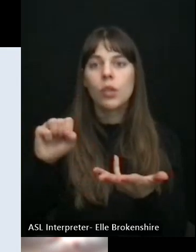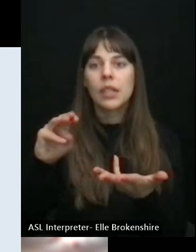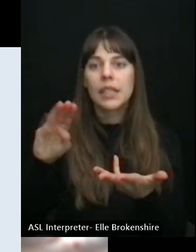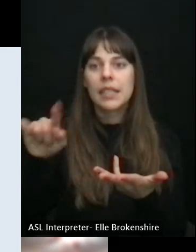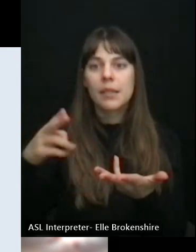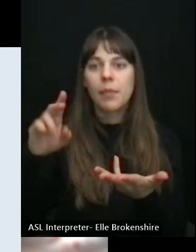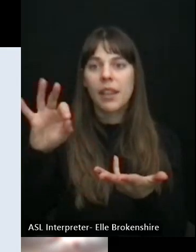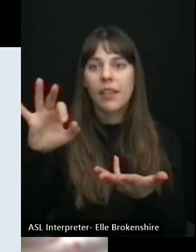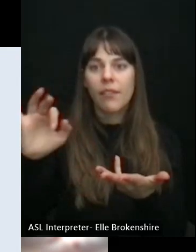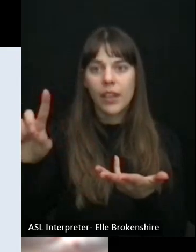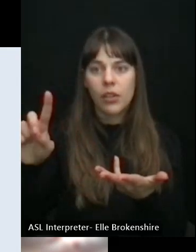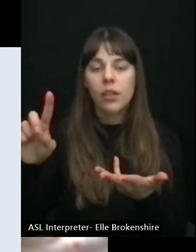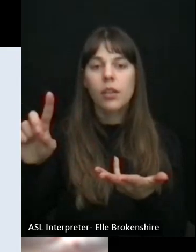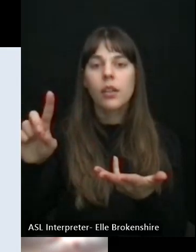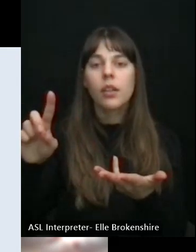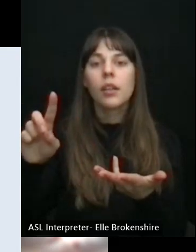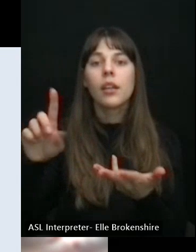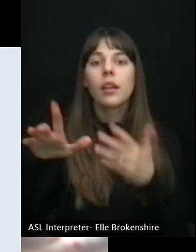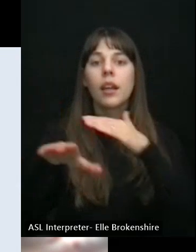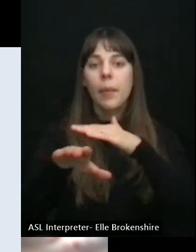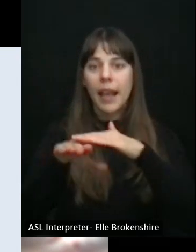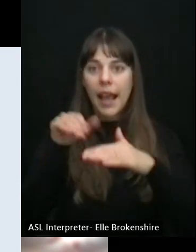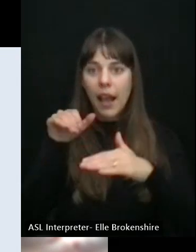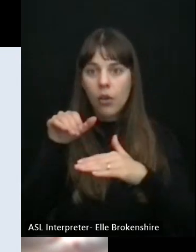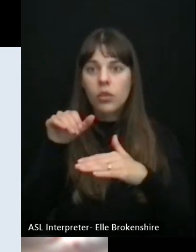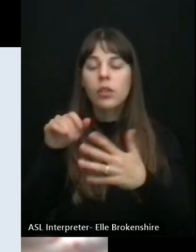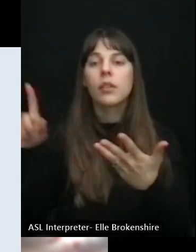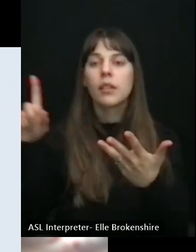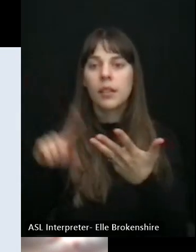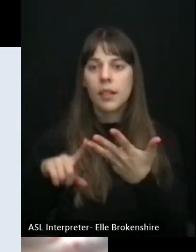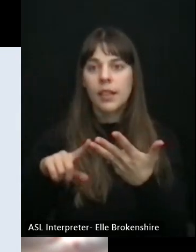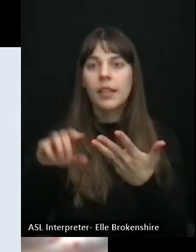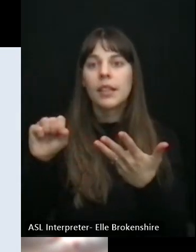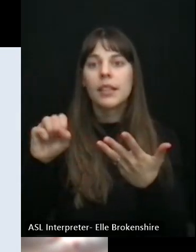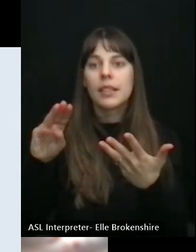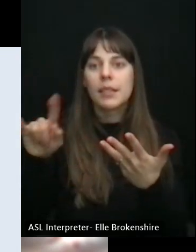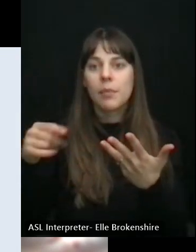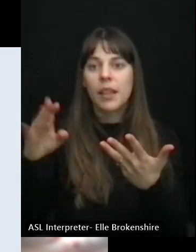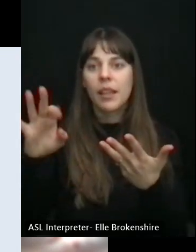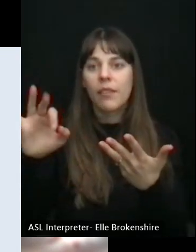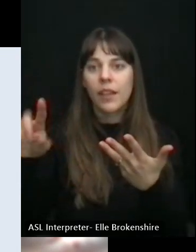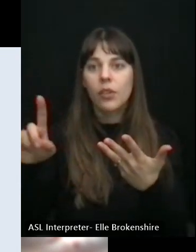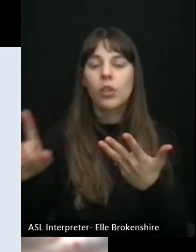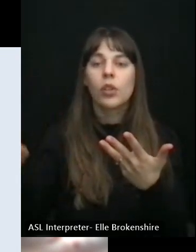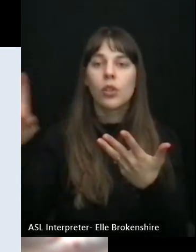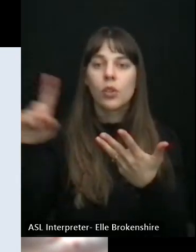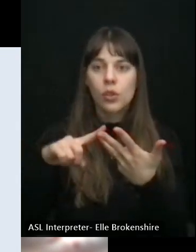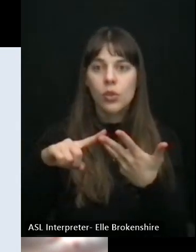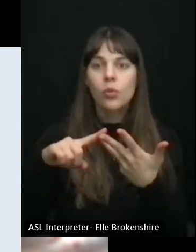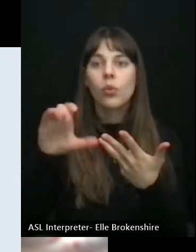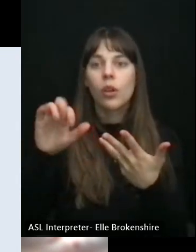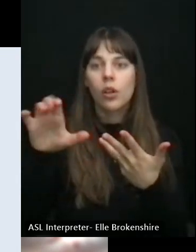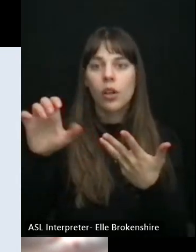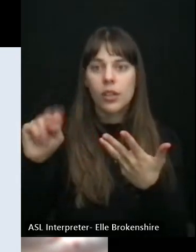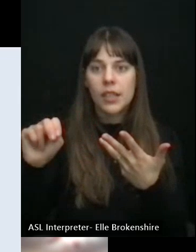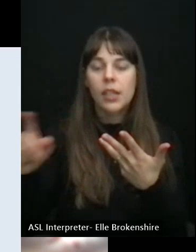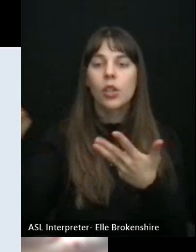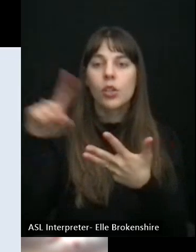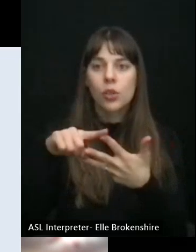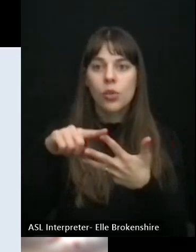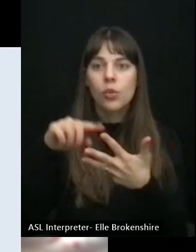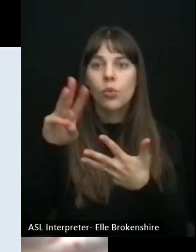direction from Smithfield, we'll operate on Carson to the Wabash Tunnel, to Sawmill